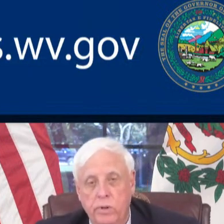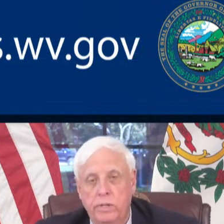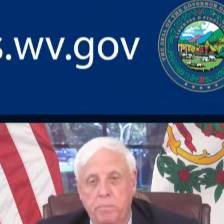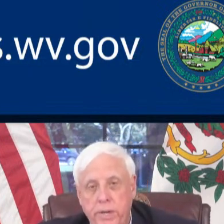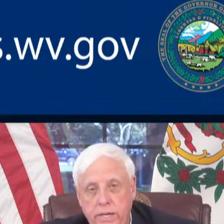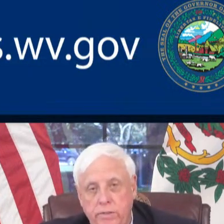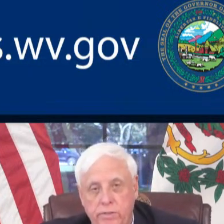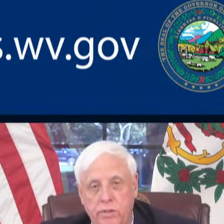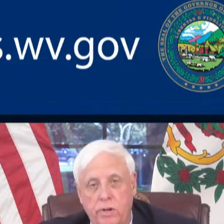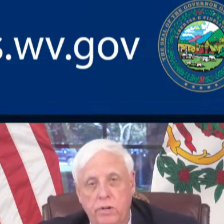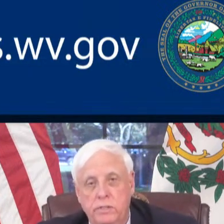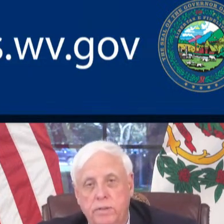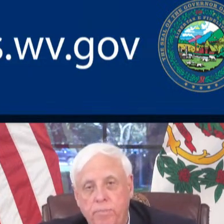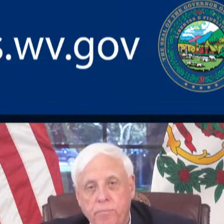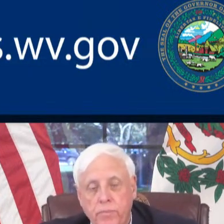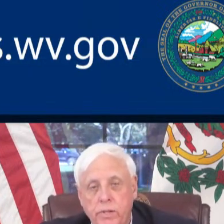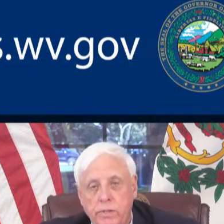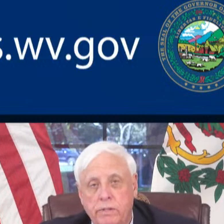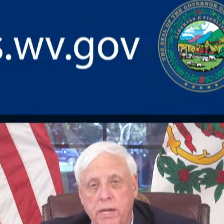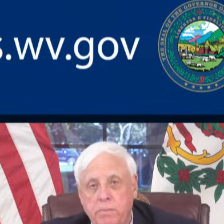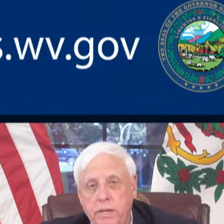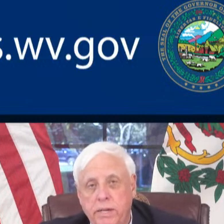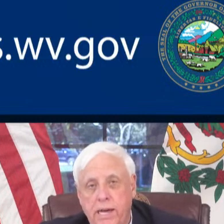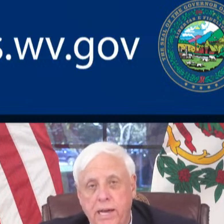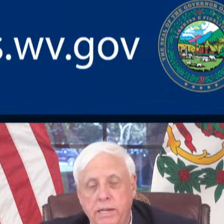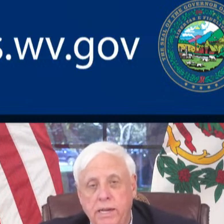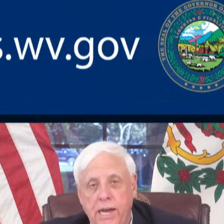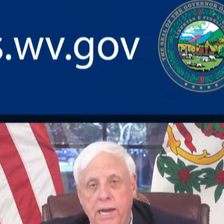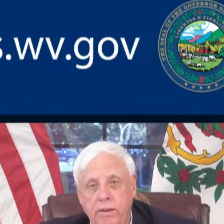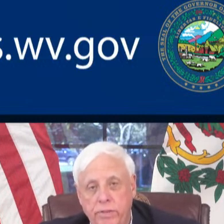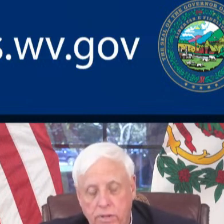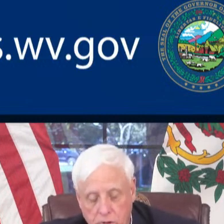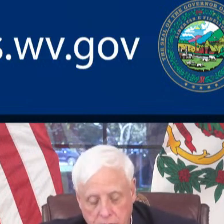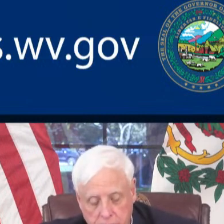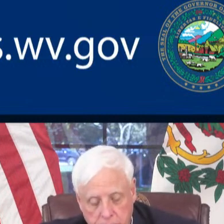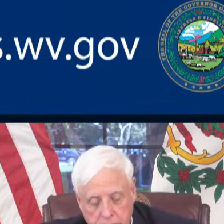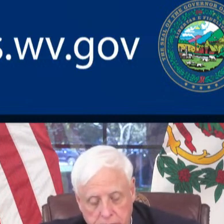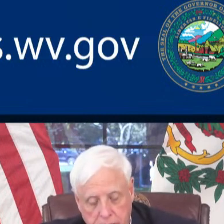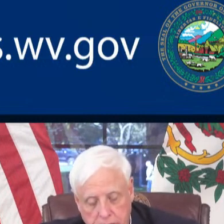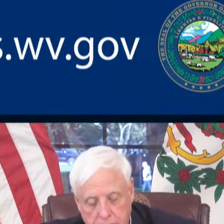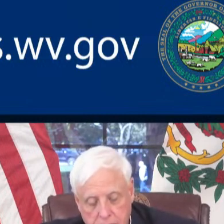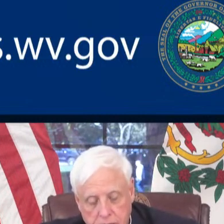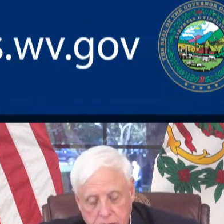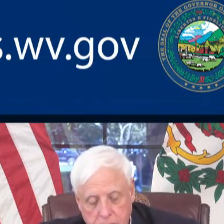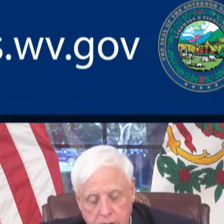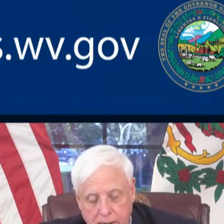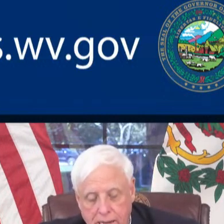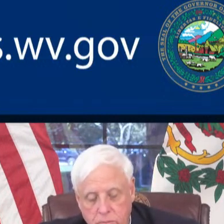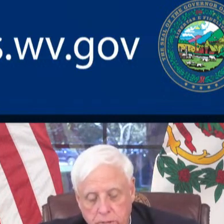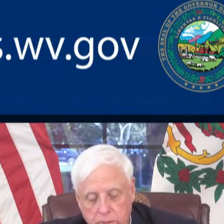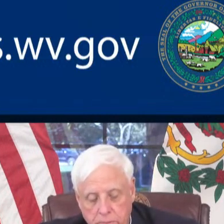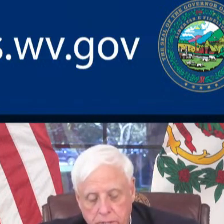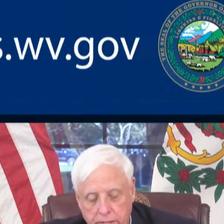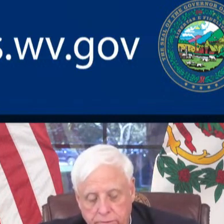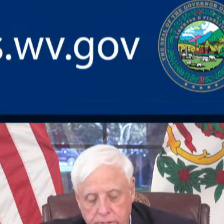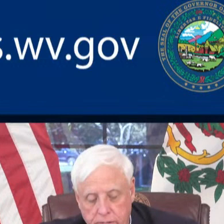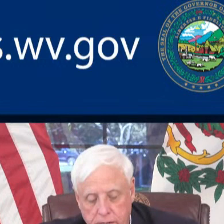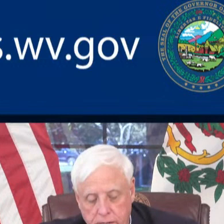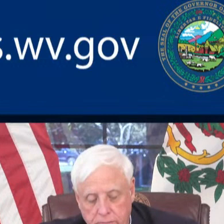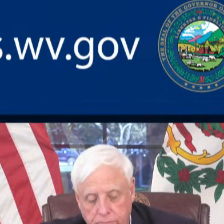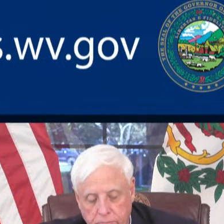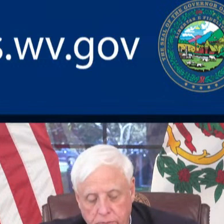believe we're at the peak of the surge, just like being in the eye of the hurricane. But I really believe